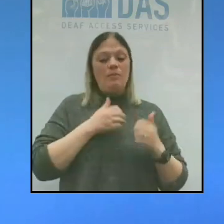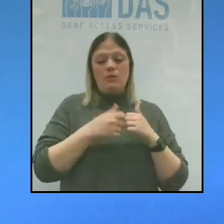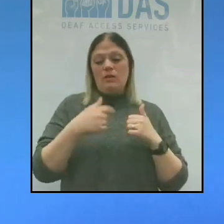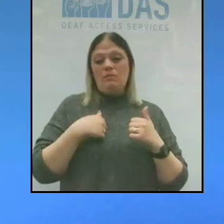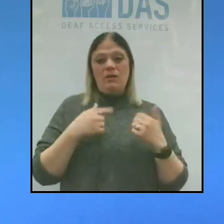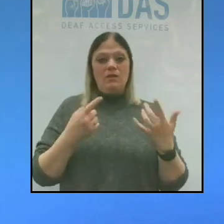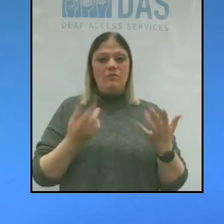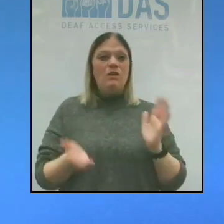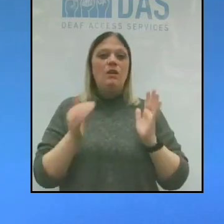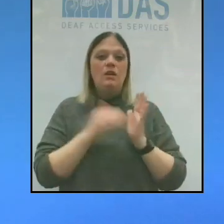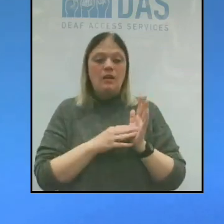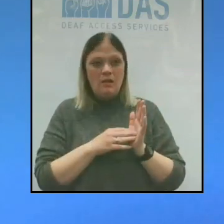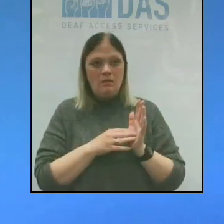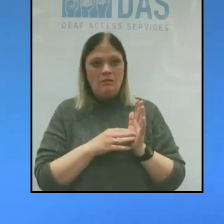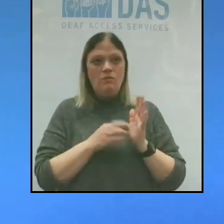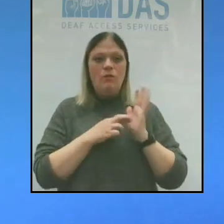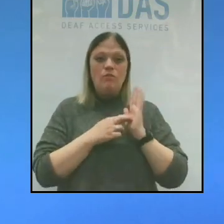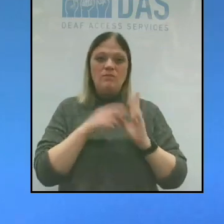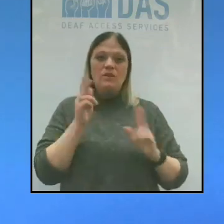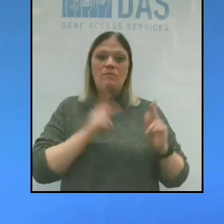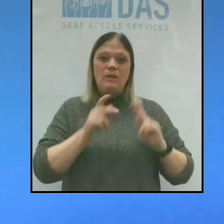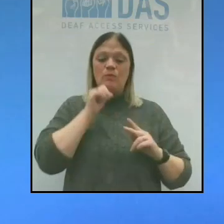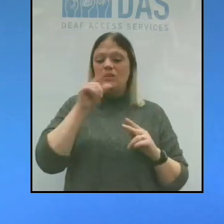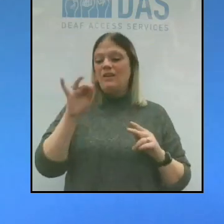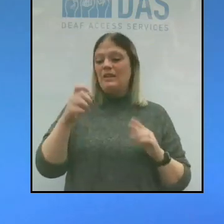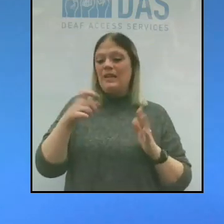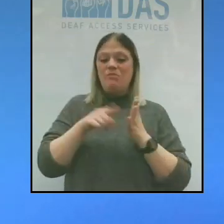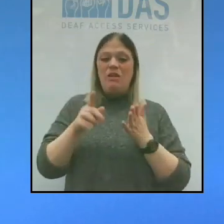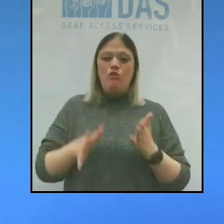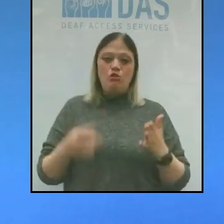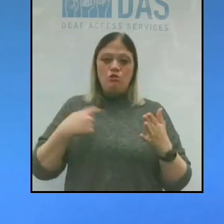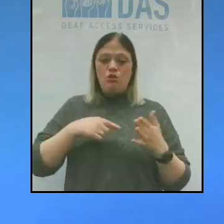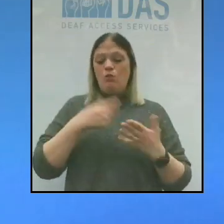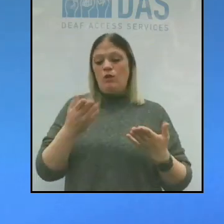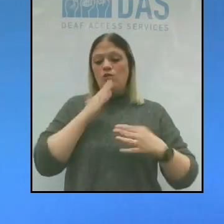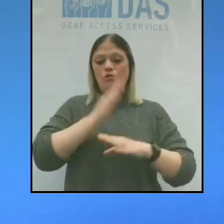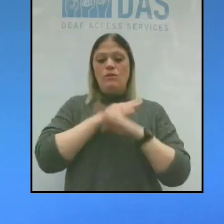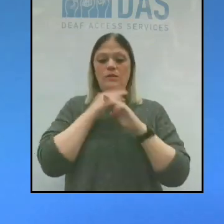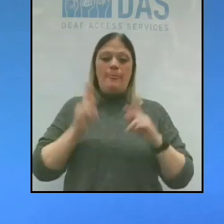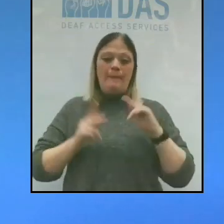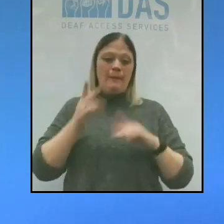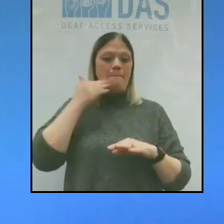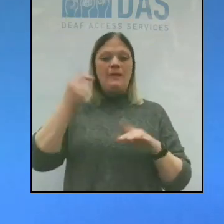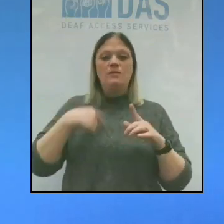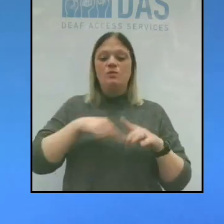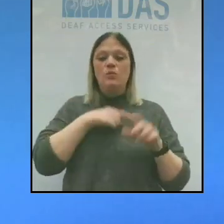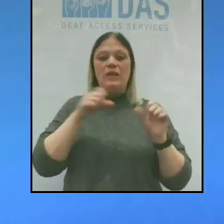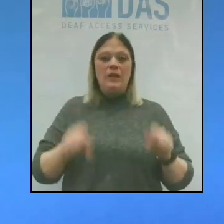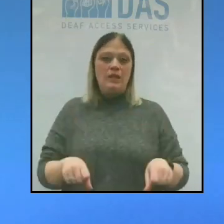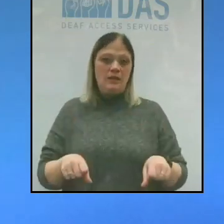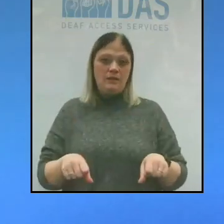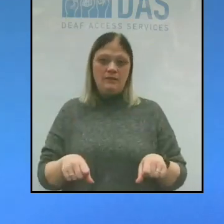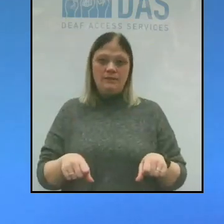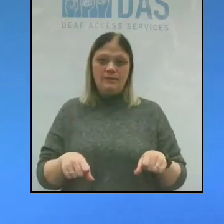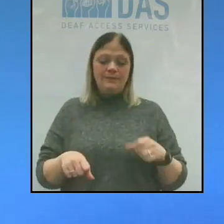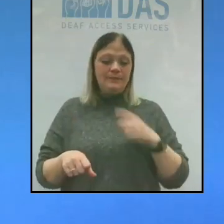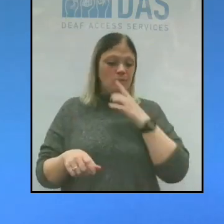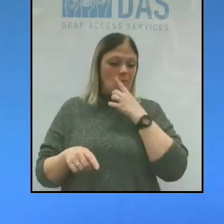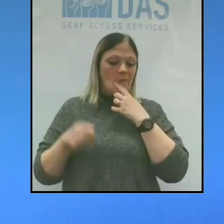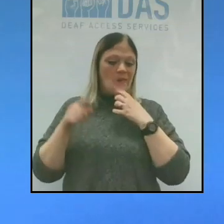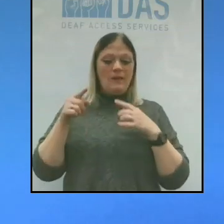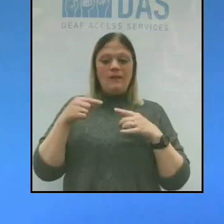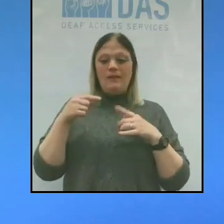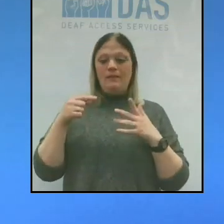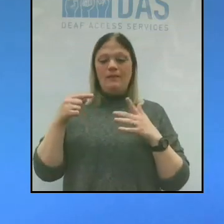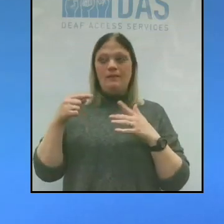campgrounds. Once again, as I said, we represent people, not taxpayers. We're here to protect the public as best as we can, and this is an enforcement